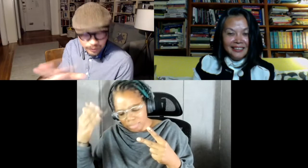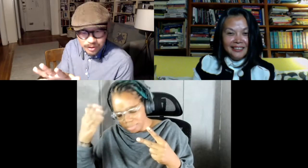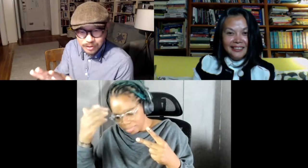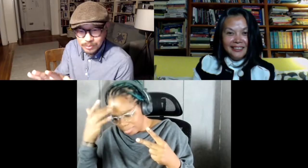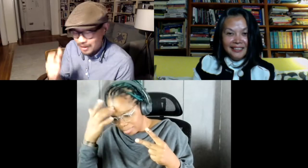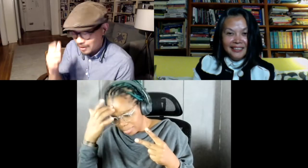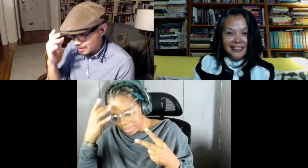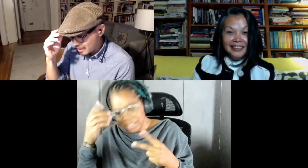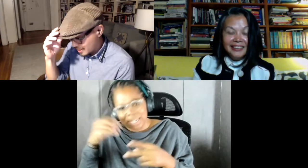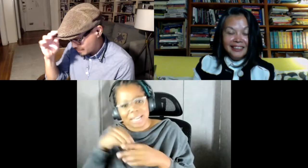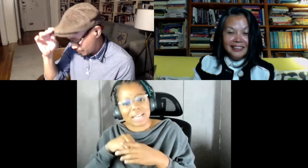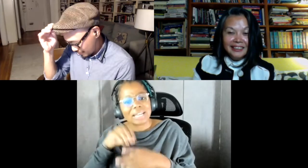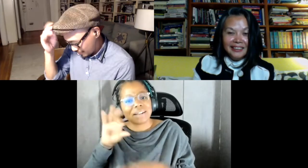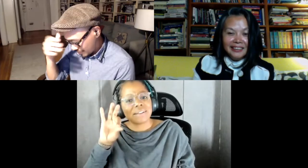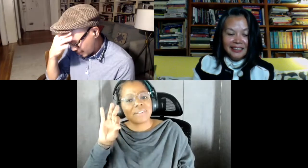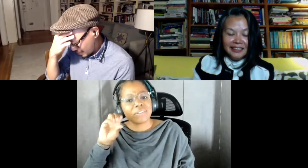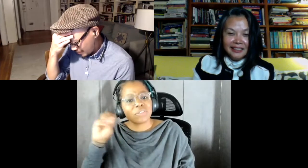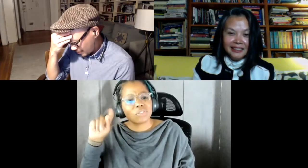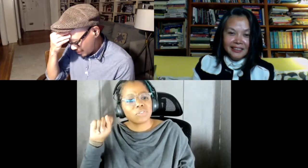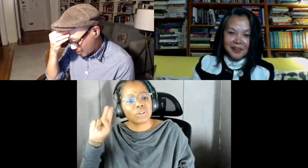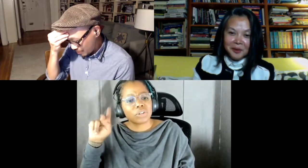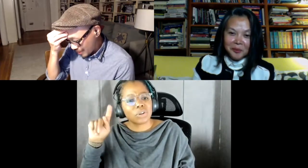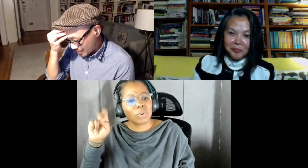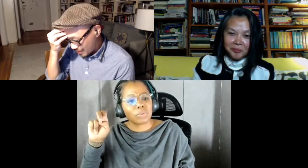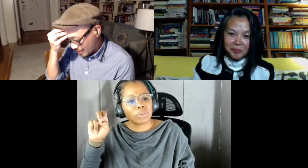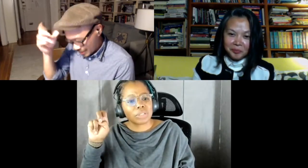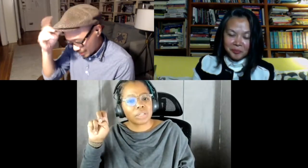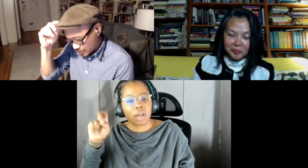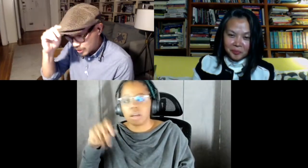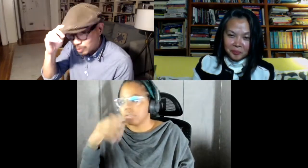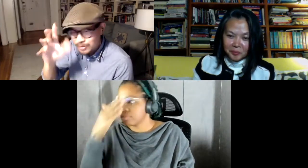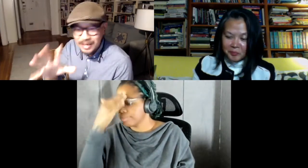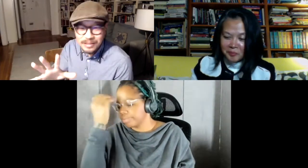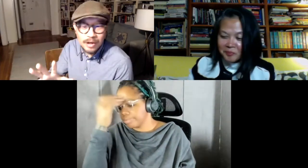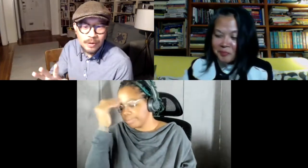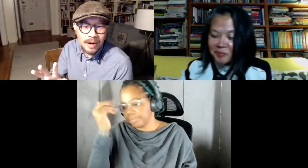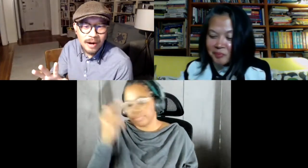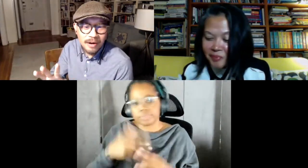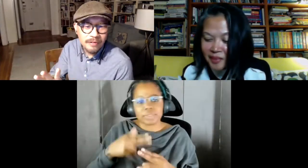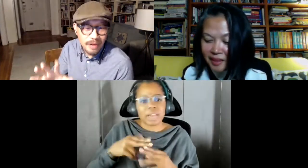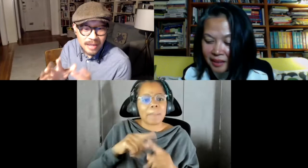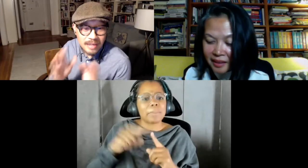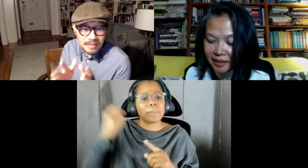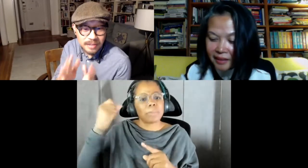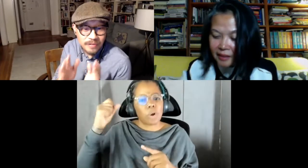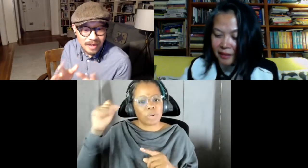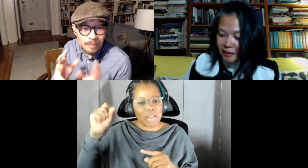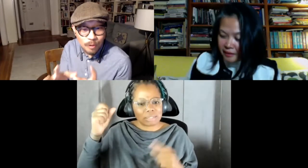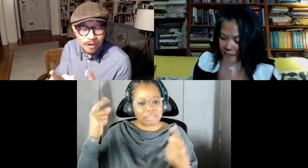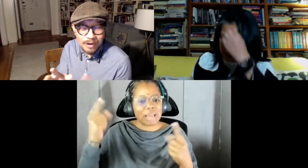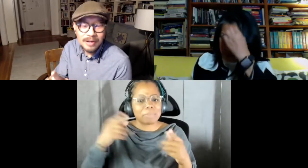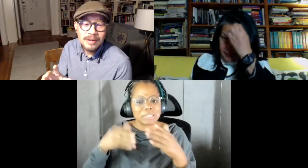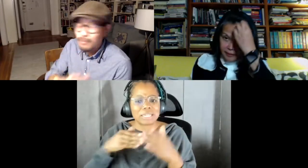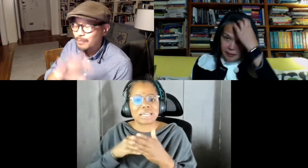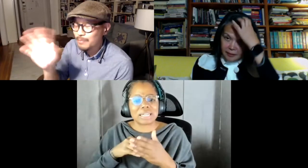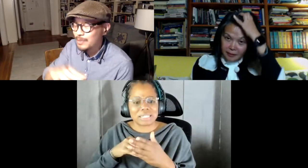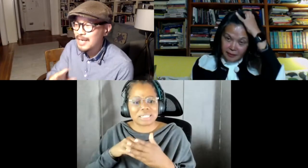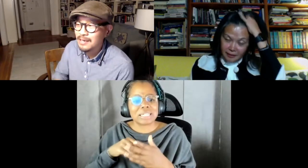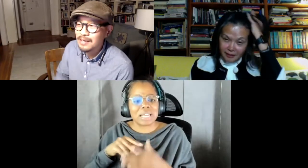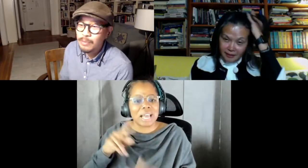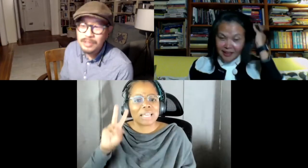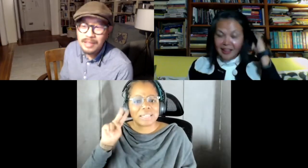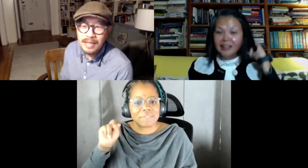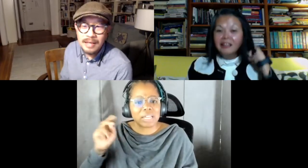in the footnote where oh, I'm blanking on the name, but there's this protest where against the Vietnam War,